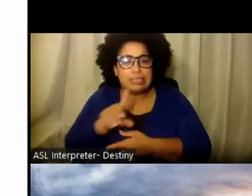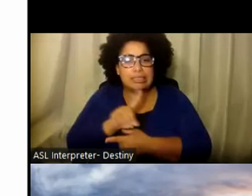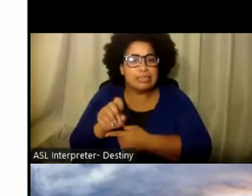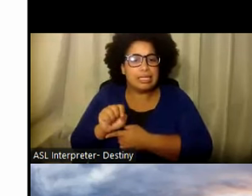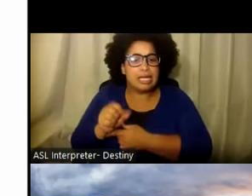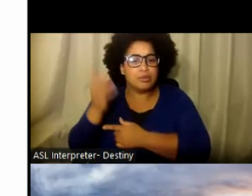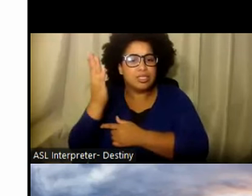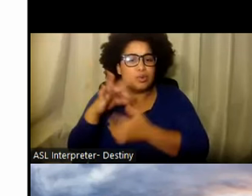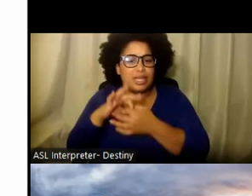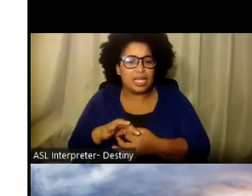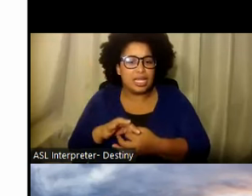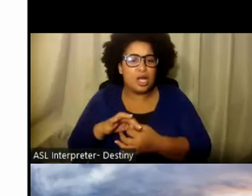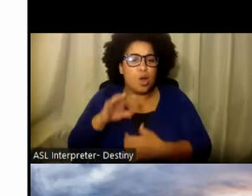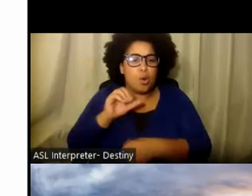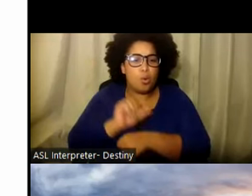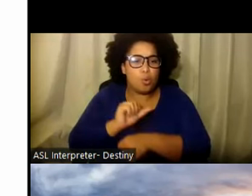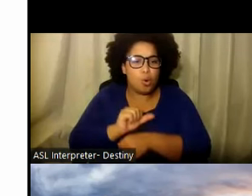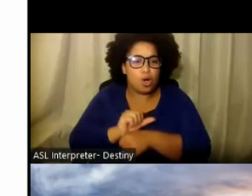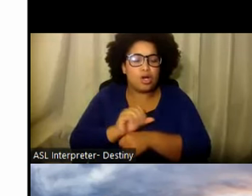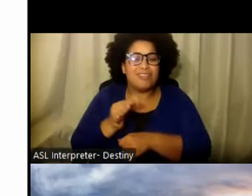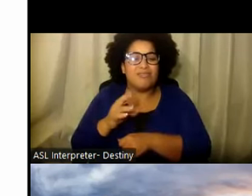DSP Workforce Data Collection Survey.